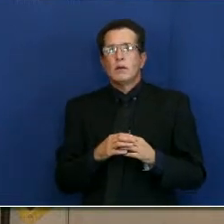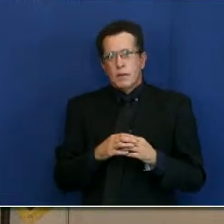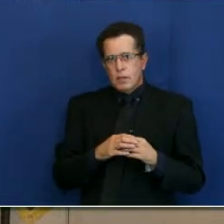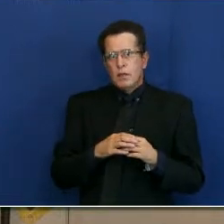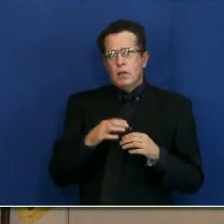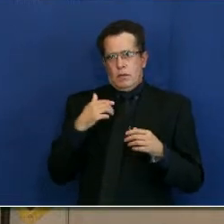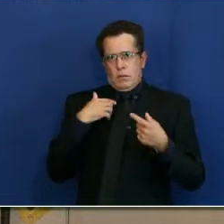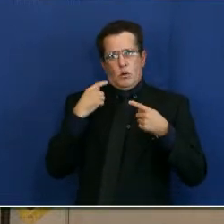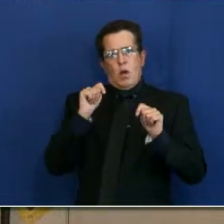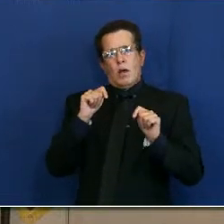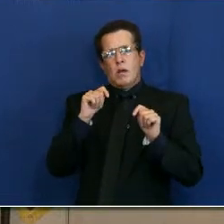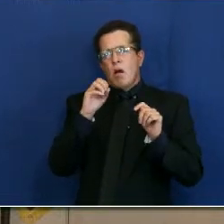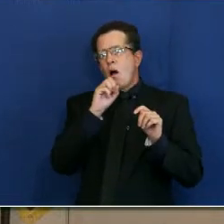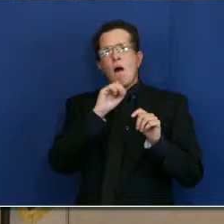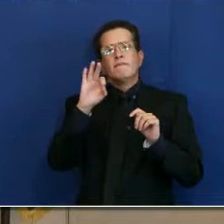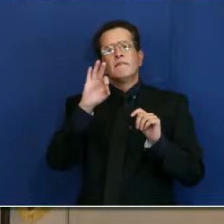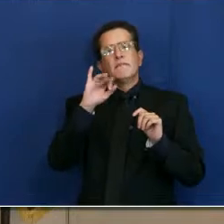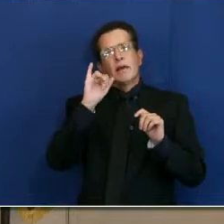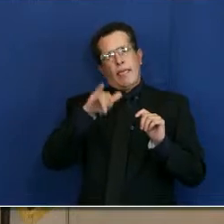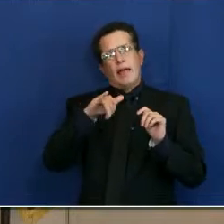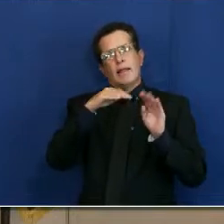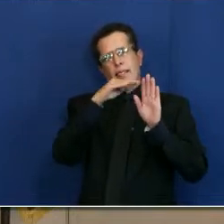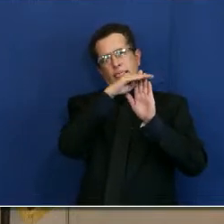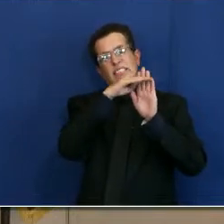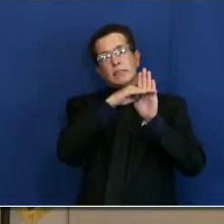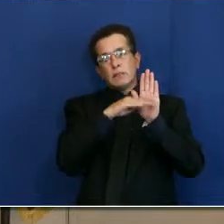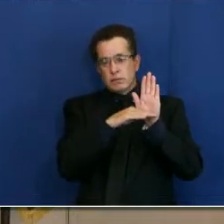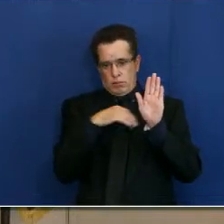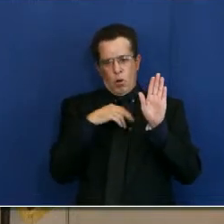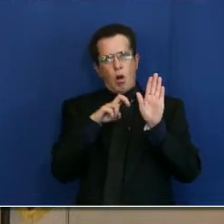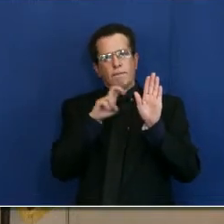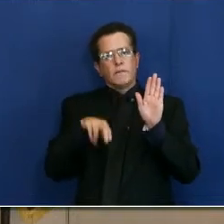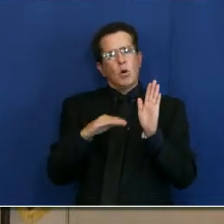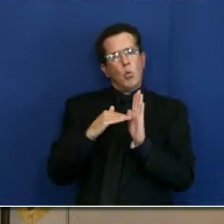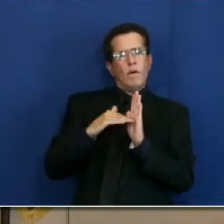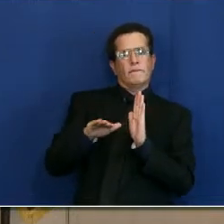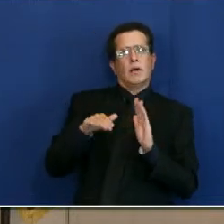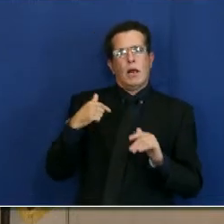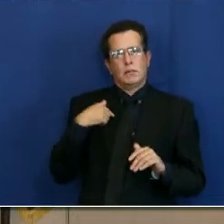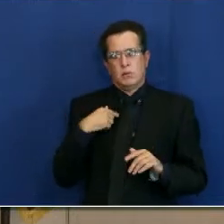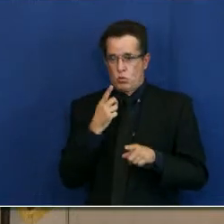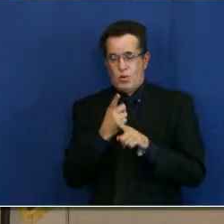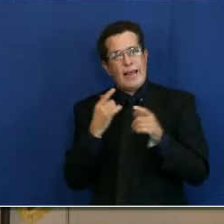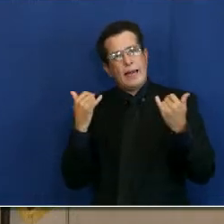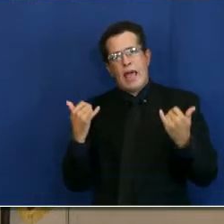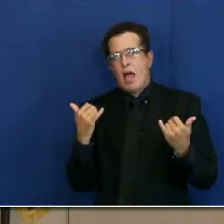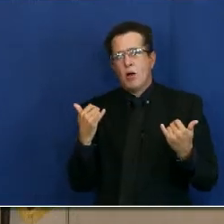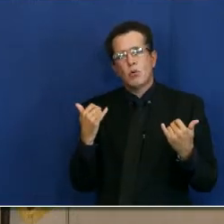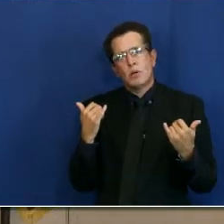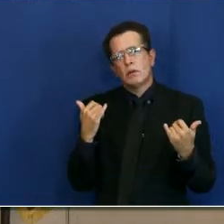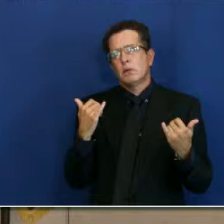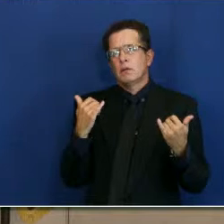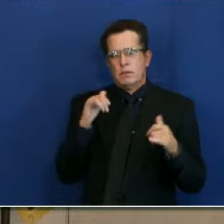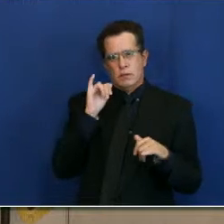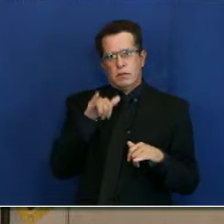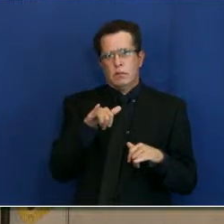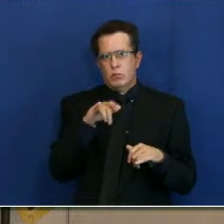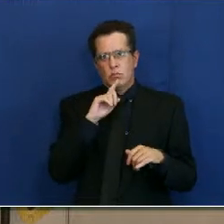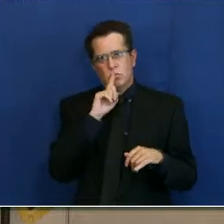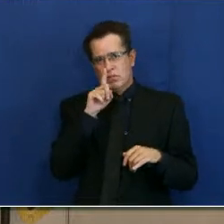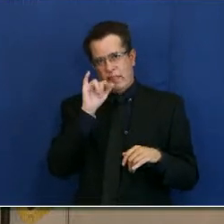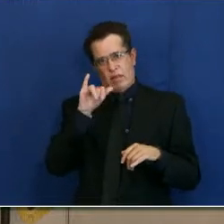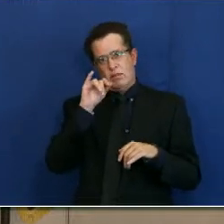coming off of the state's county monitoring list, right now has only impact